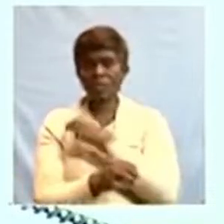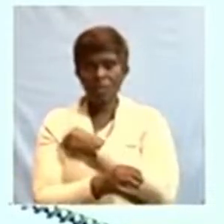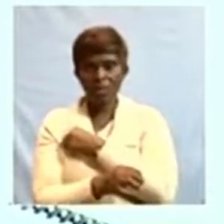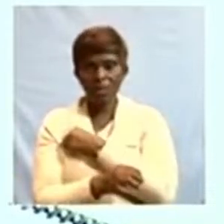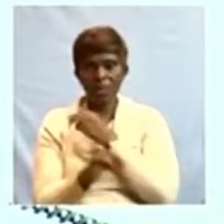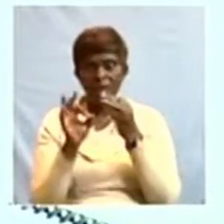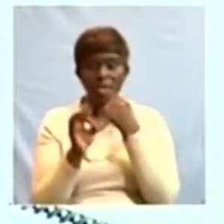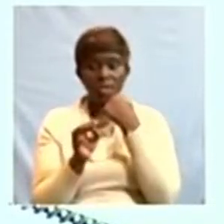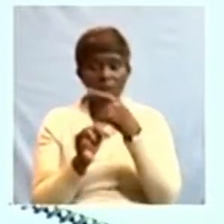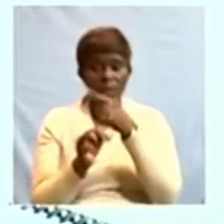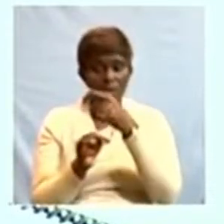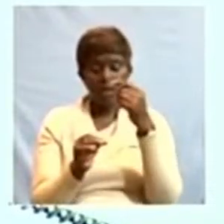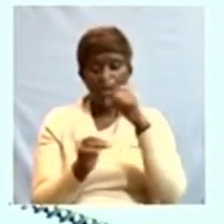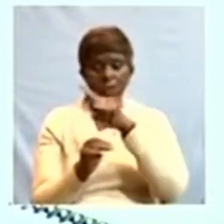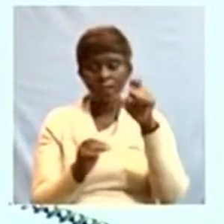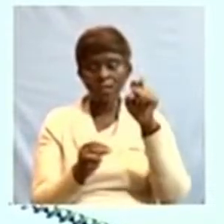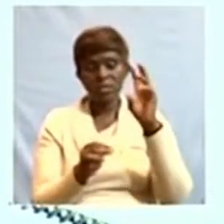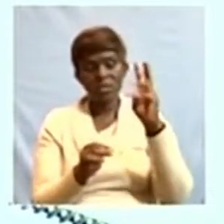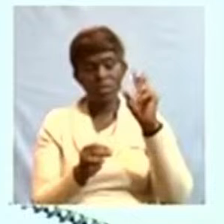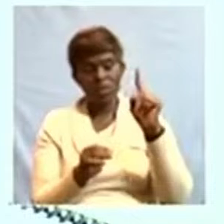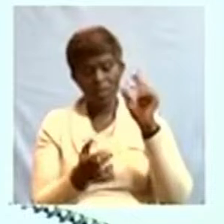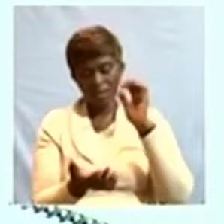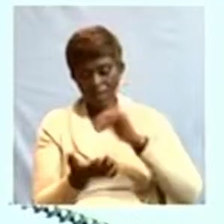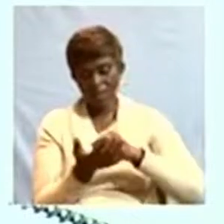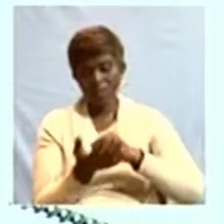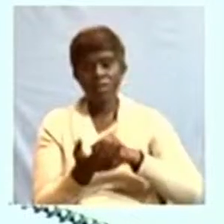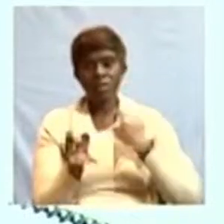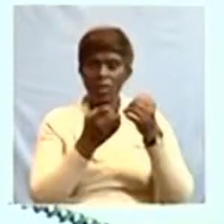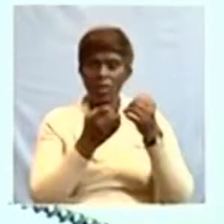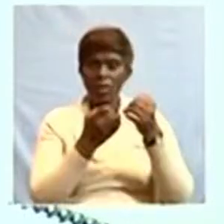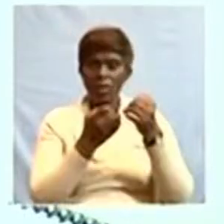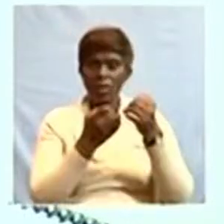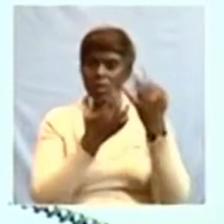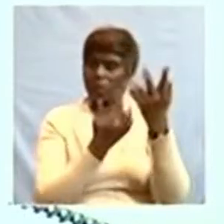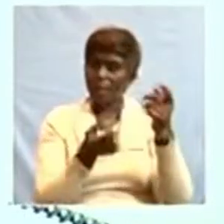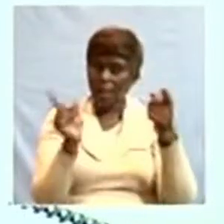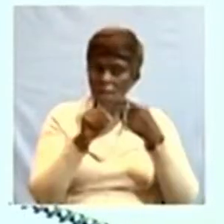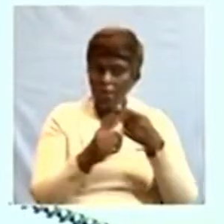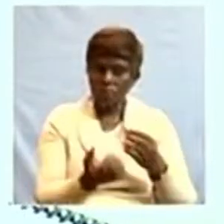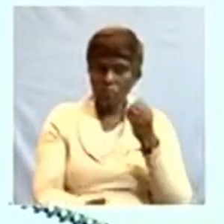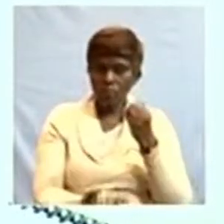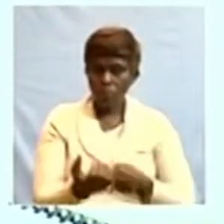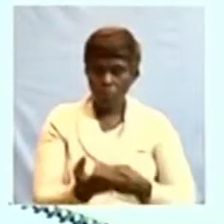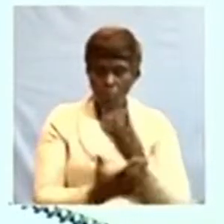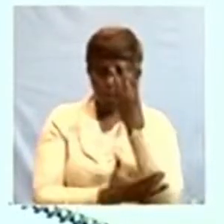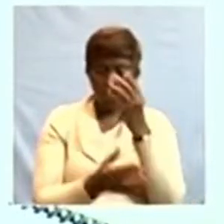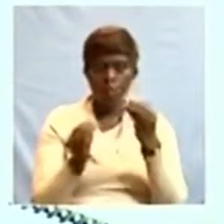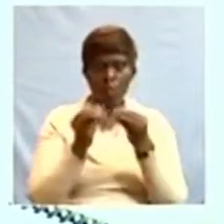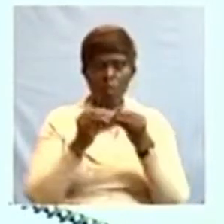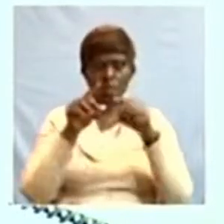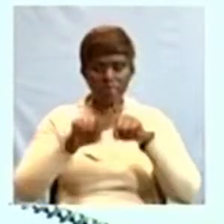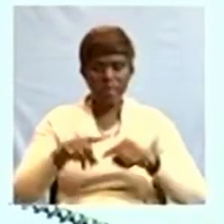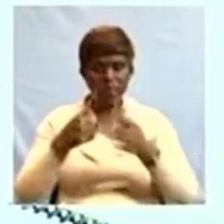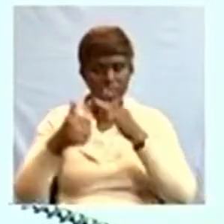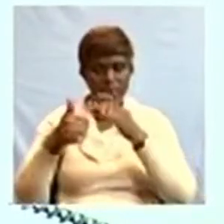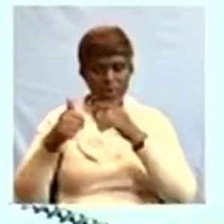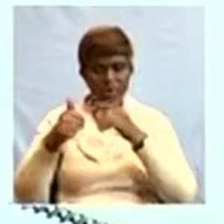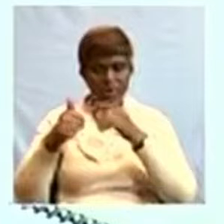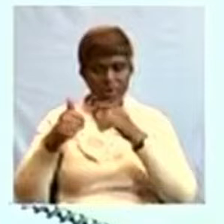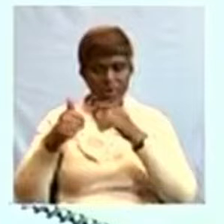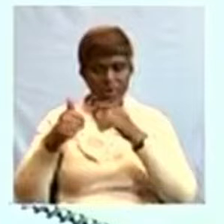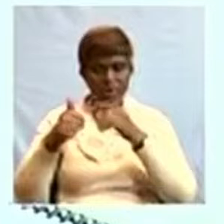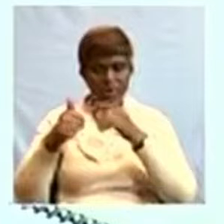if they say that the 161,000, they want to wait until they grow it, depending on what they want to get,